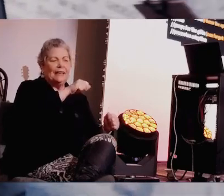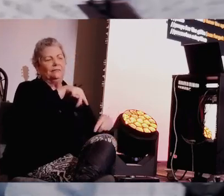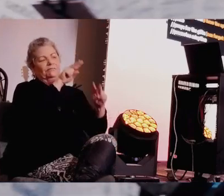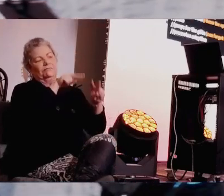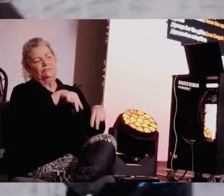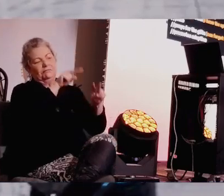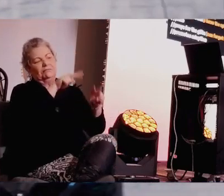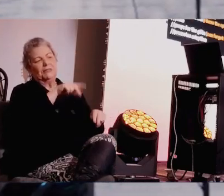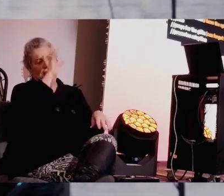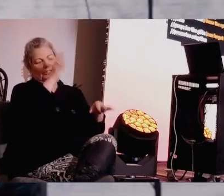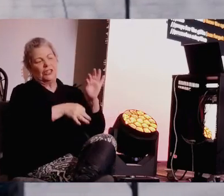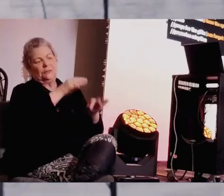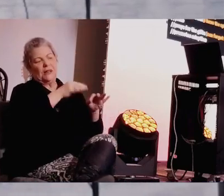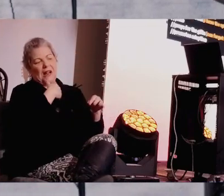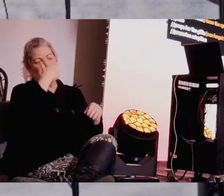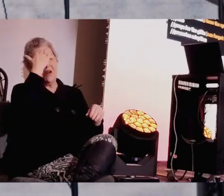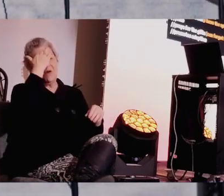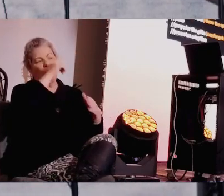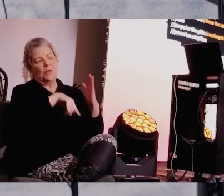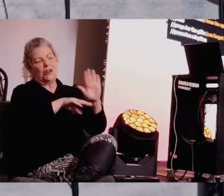judgmental in the knowledge of their truth.